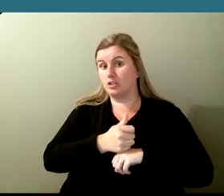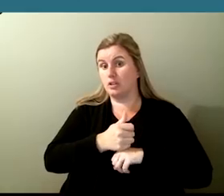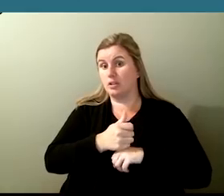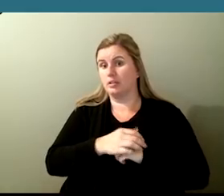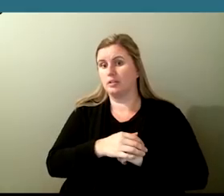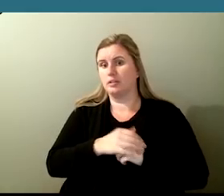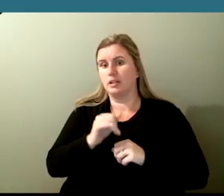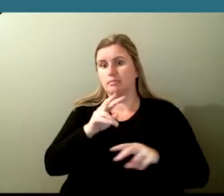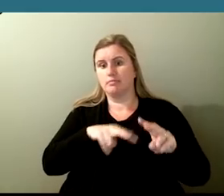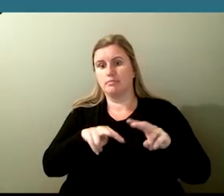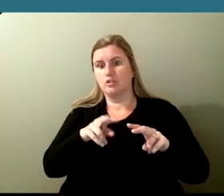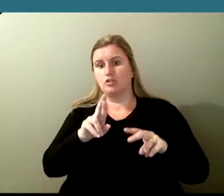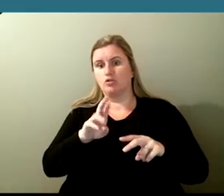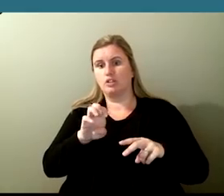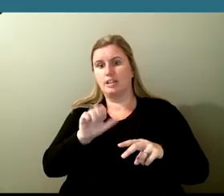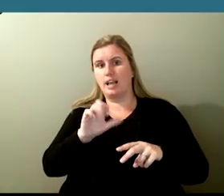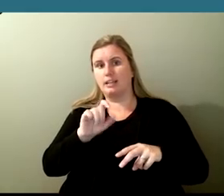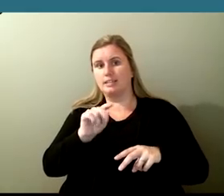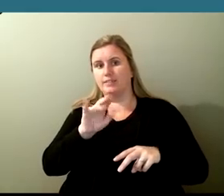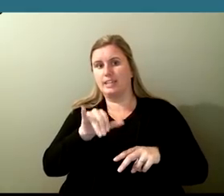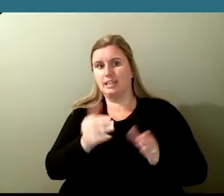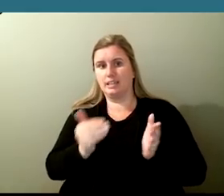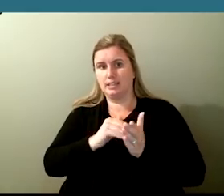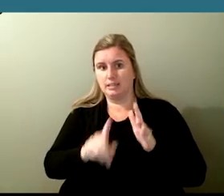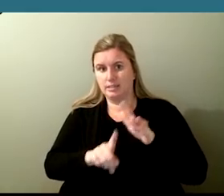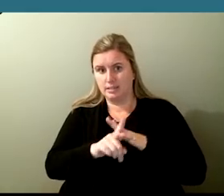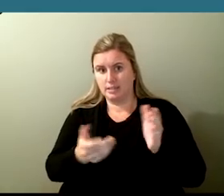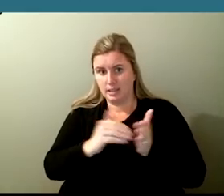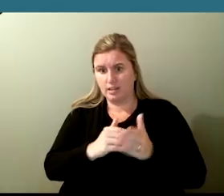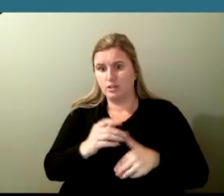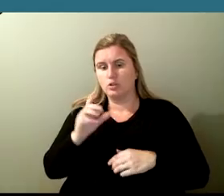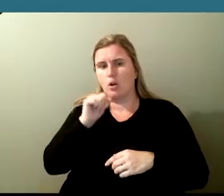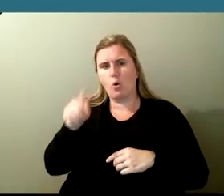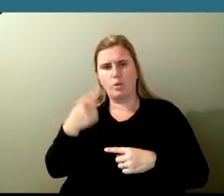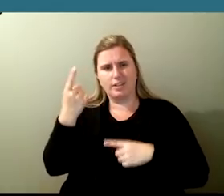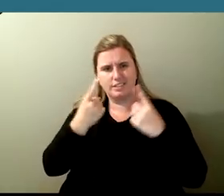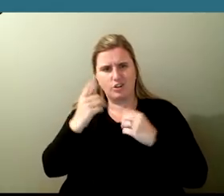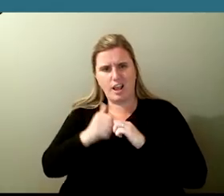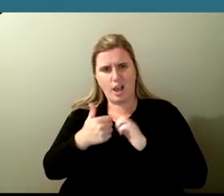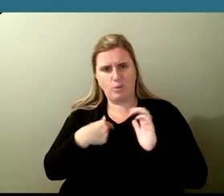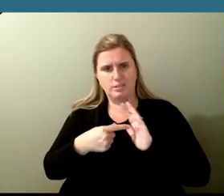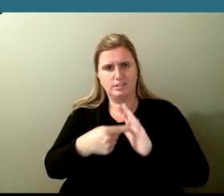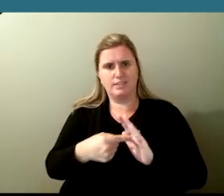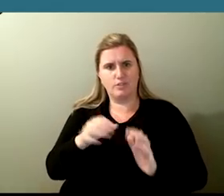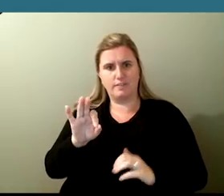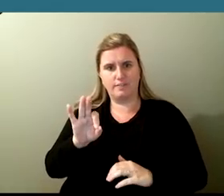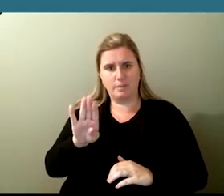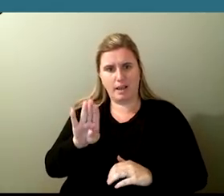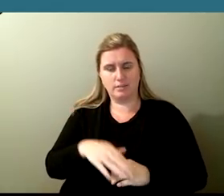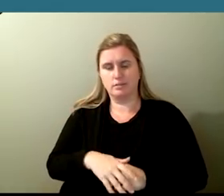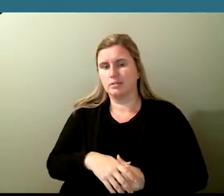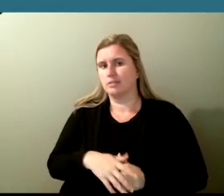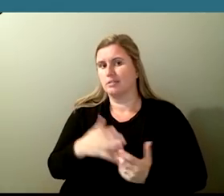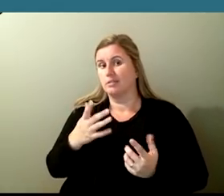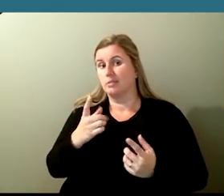reactivity, perhaps. So not only considering how we're going to deliver feedback, whether it's going to be